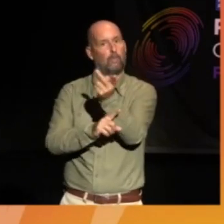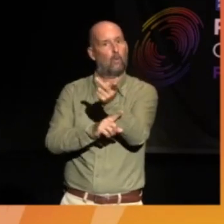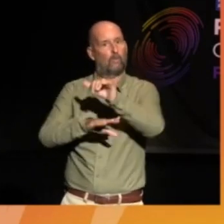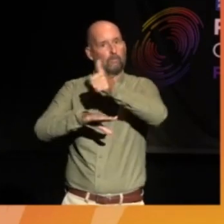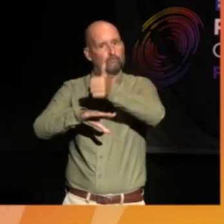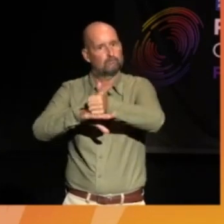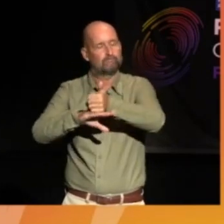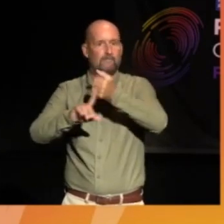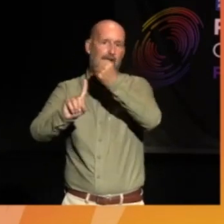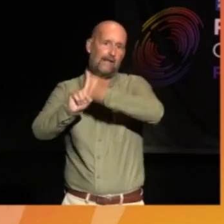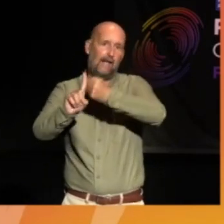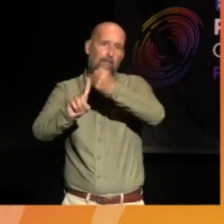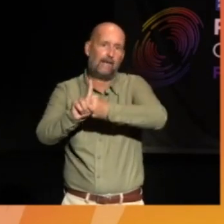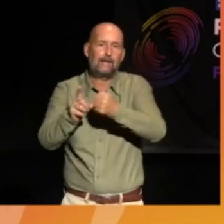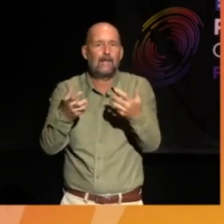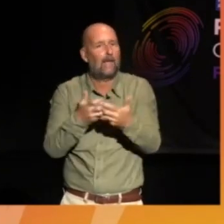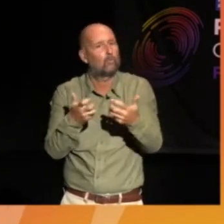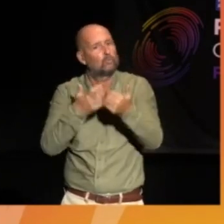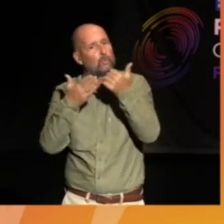in?